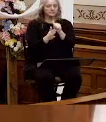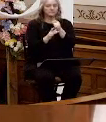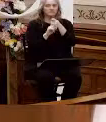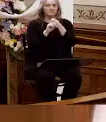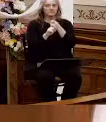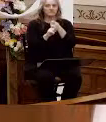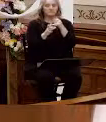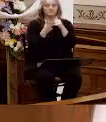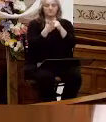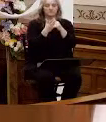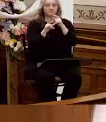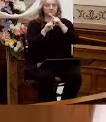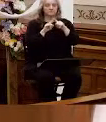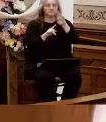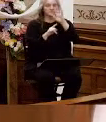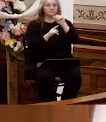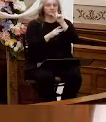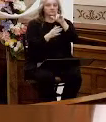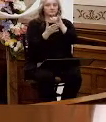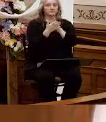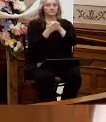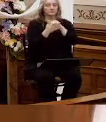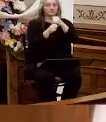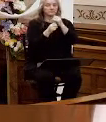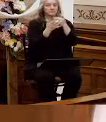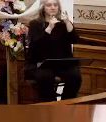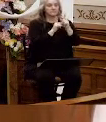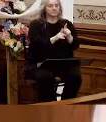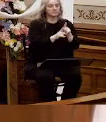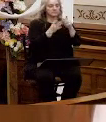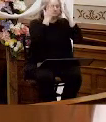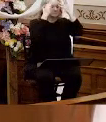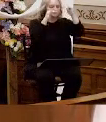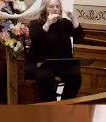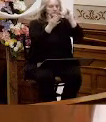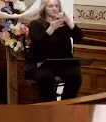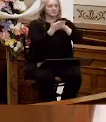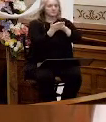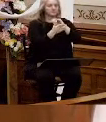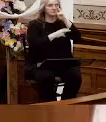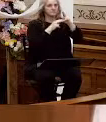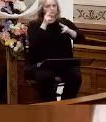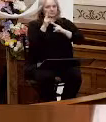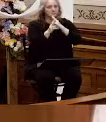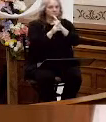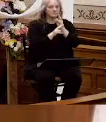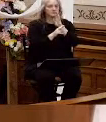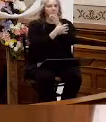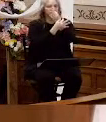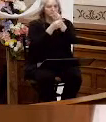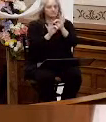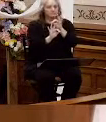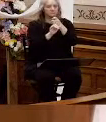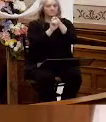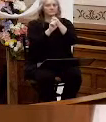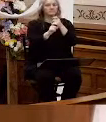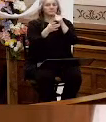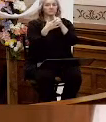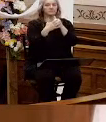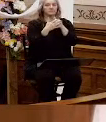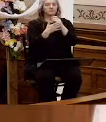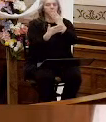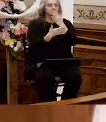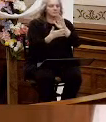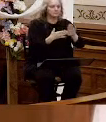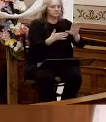but because of the one who subjected it, in hope that creation itself would be freed from its slavery to corruption and would come